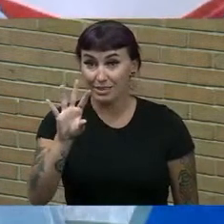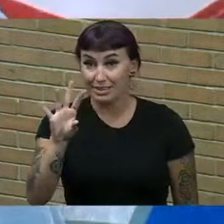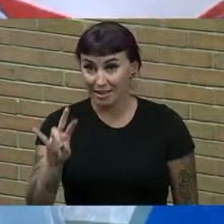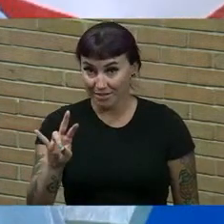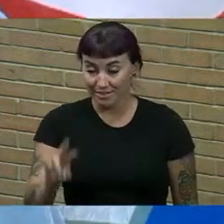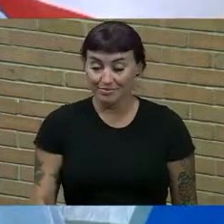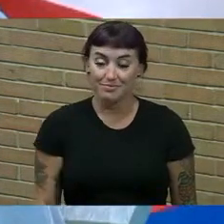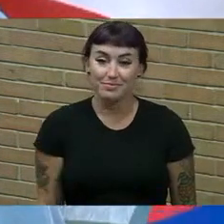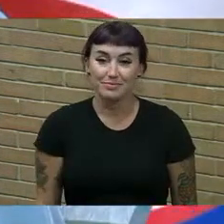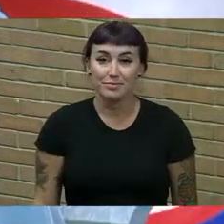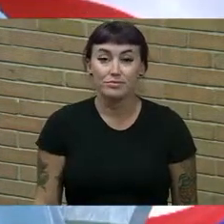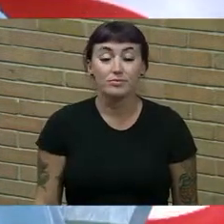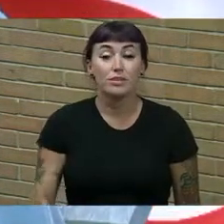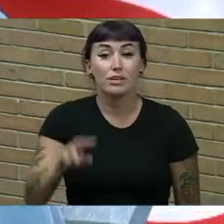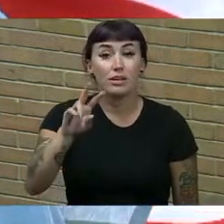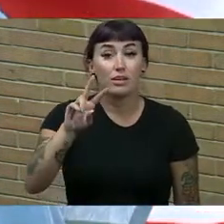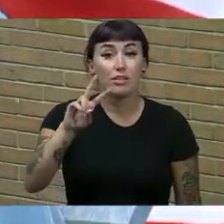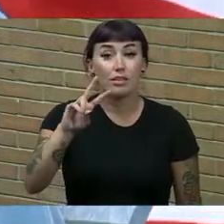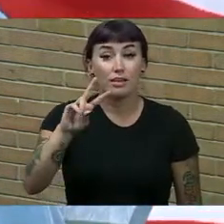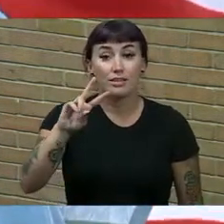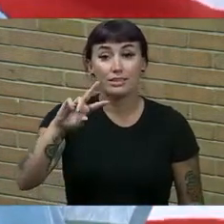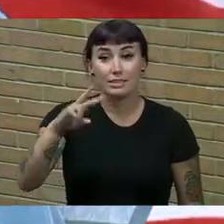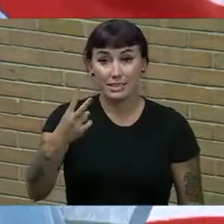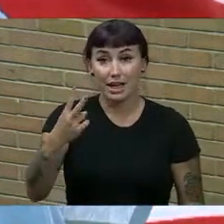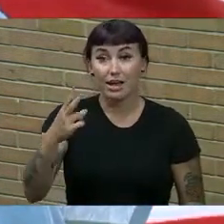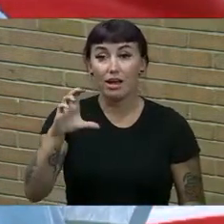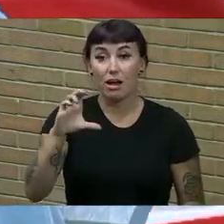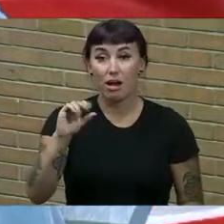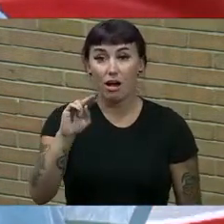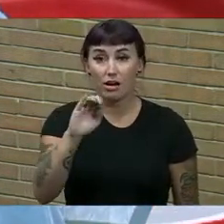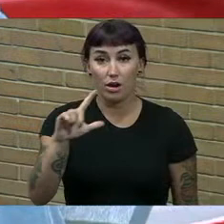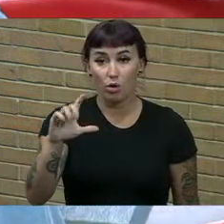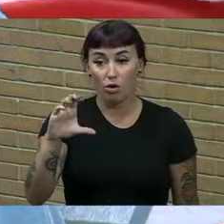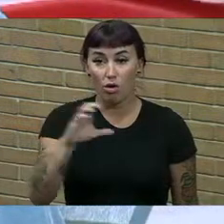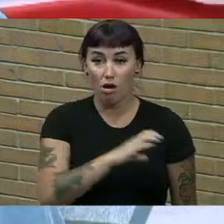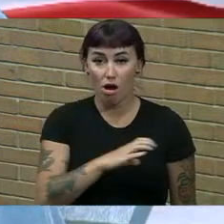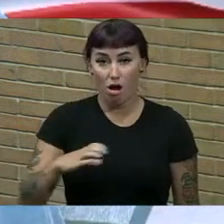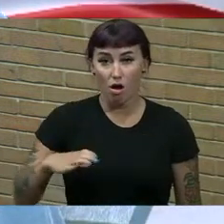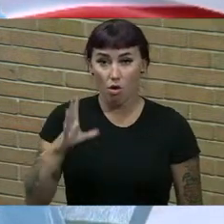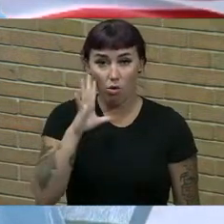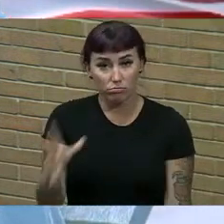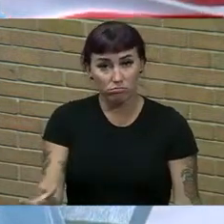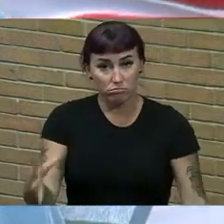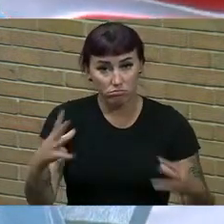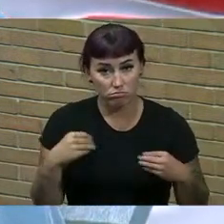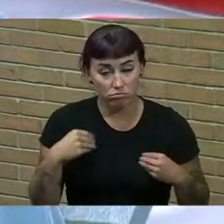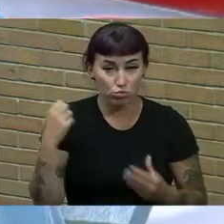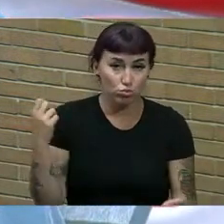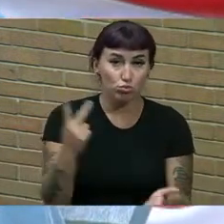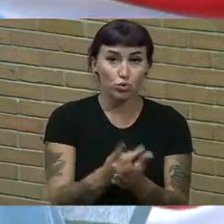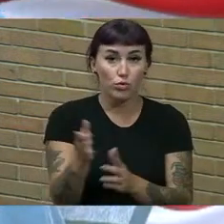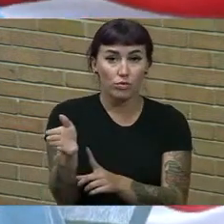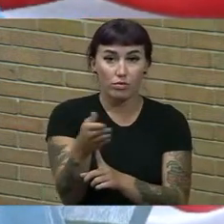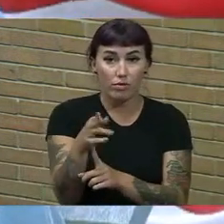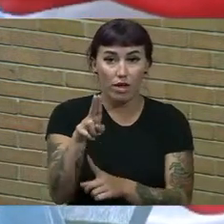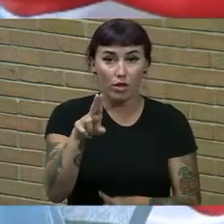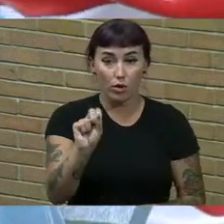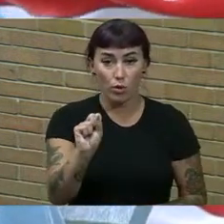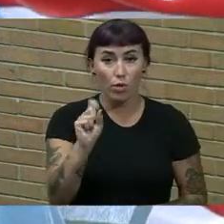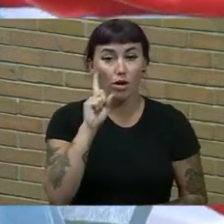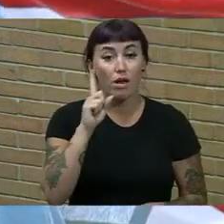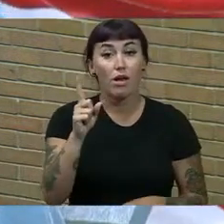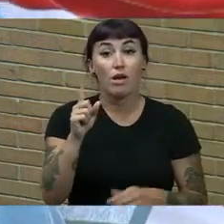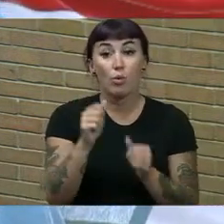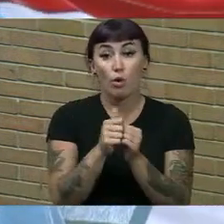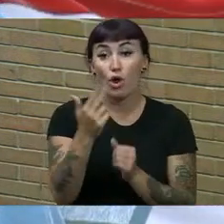1777, the Second Continental Congress adopted the flag of the United States, describing a flag with